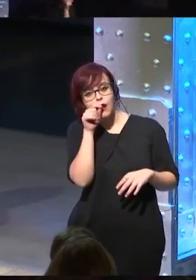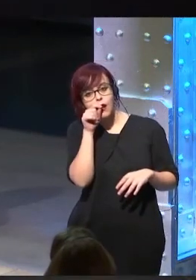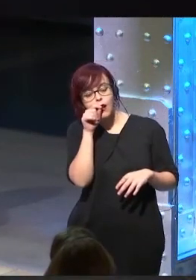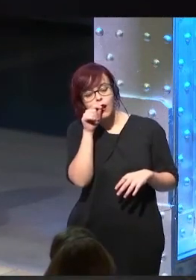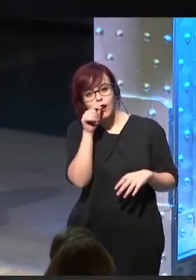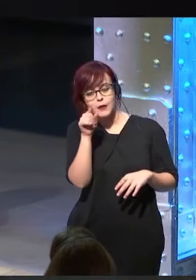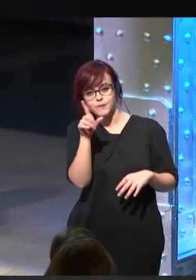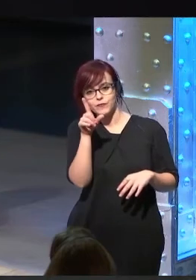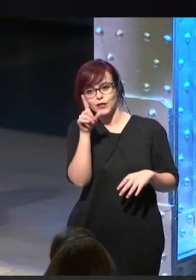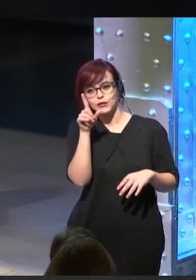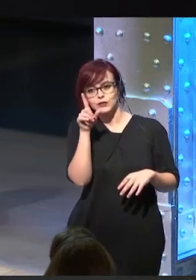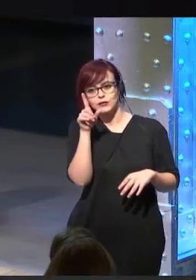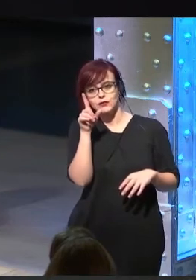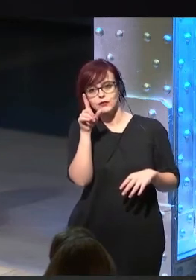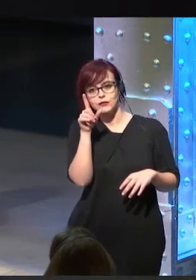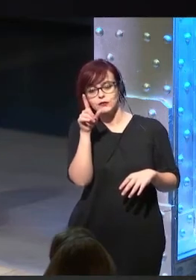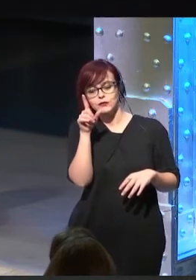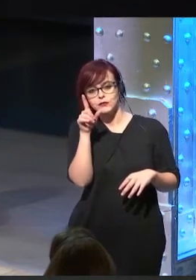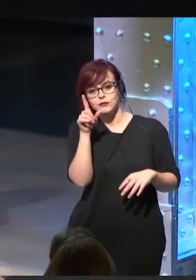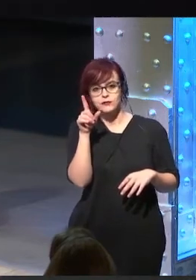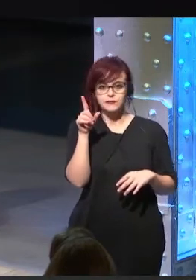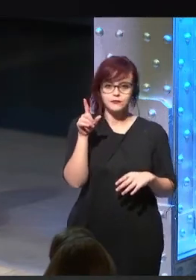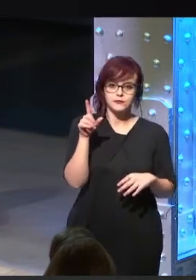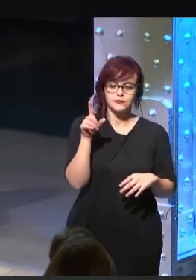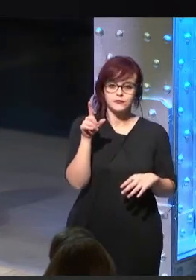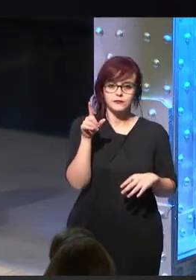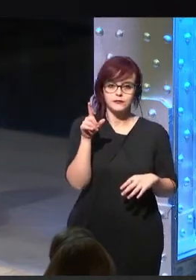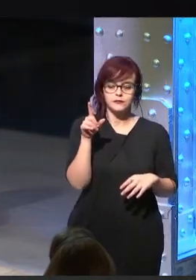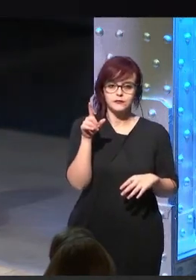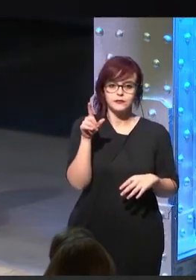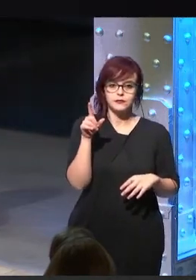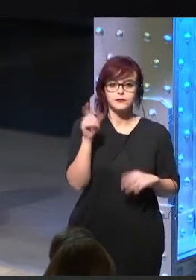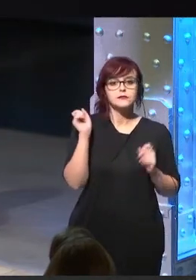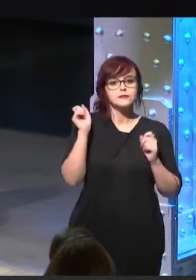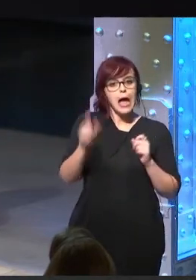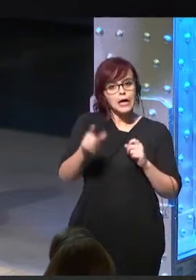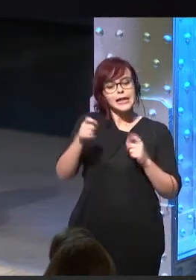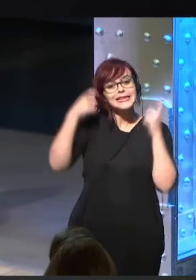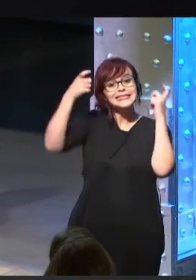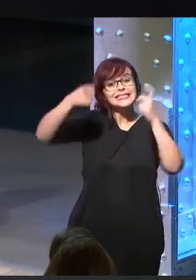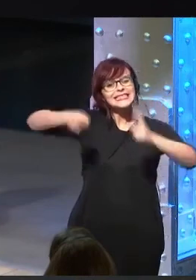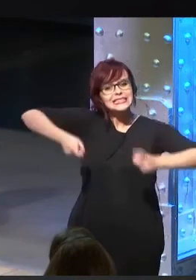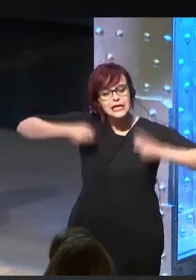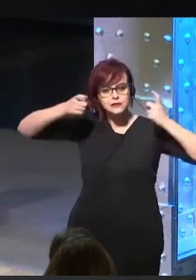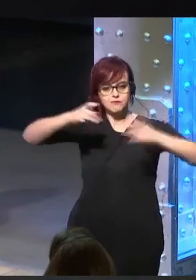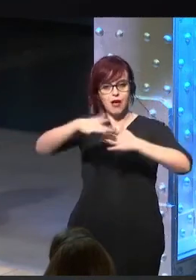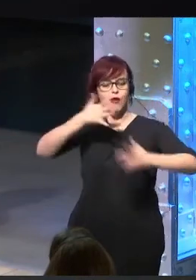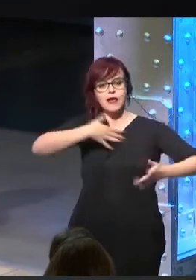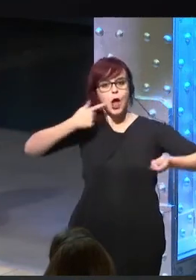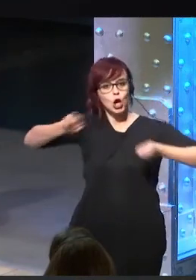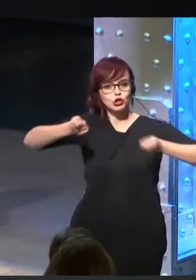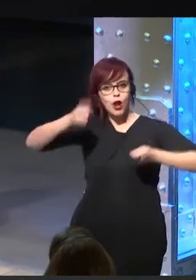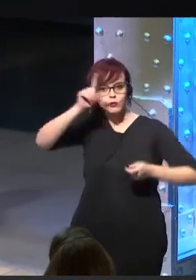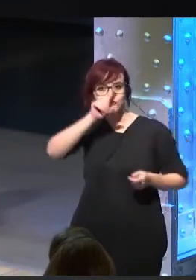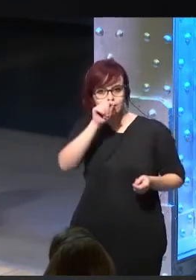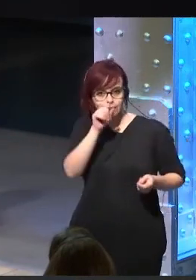is making an attempt to own Twitter, I think. Quite interesting. I mean, it's horrible, but it's very